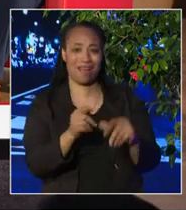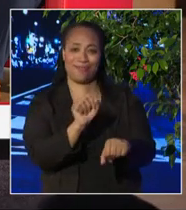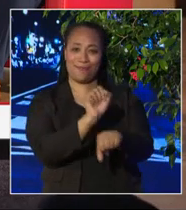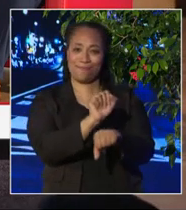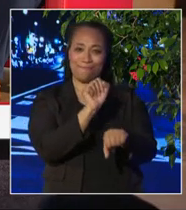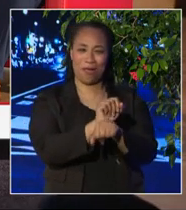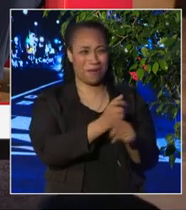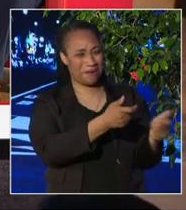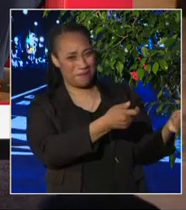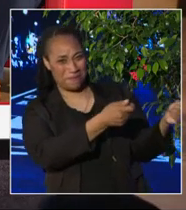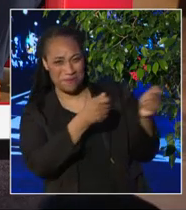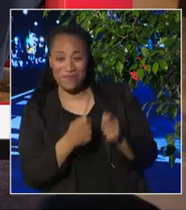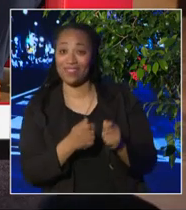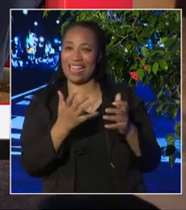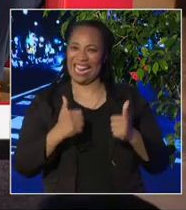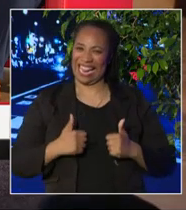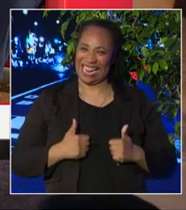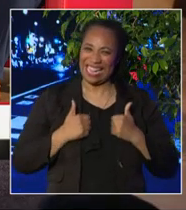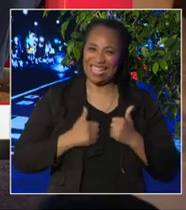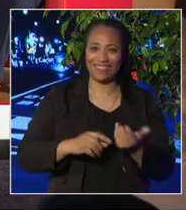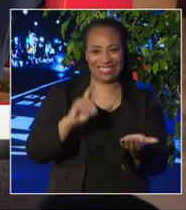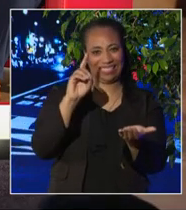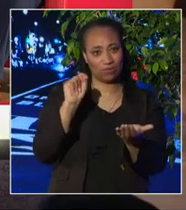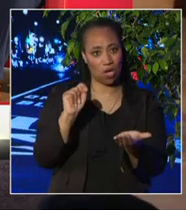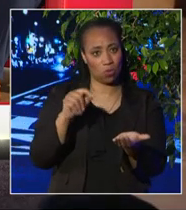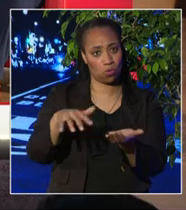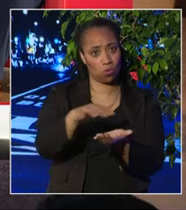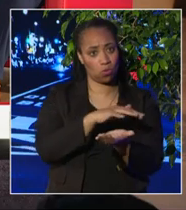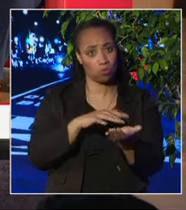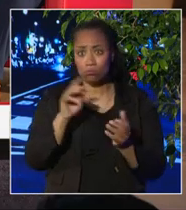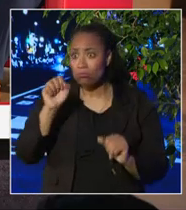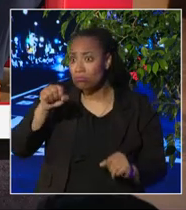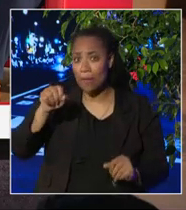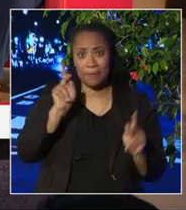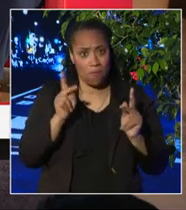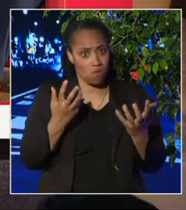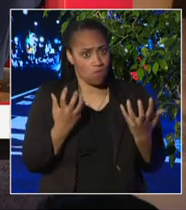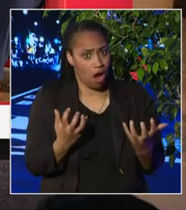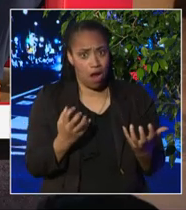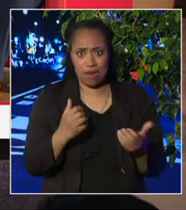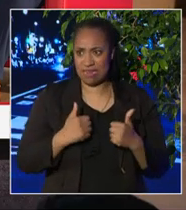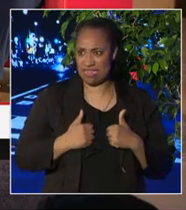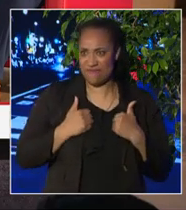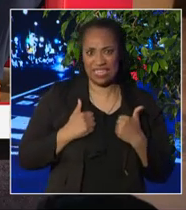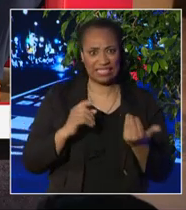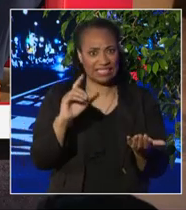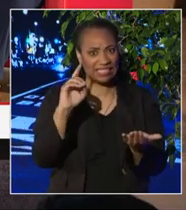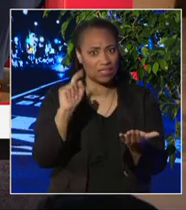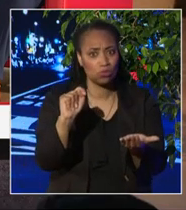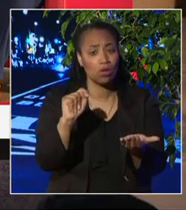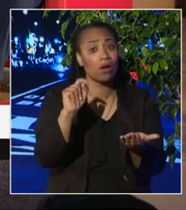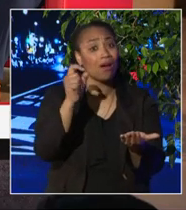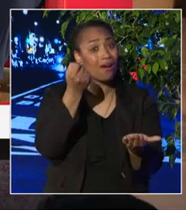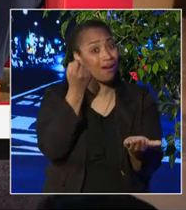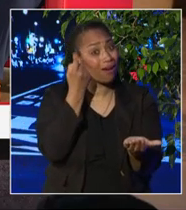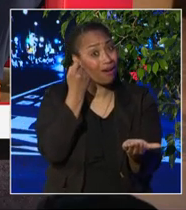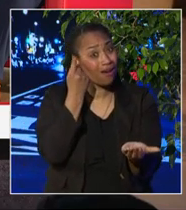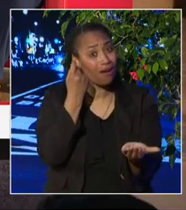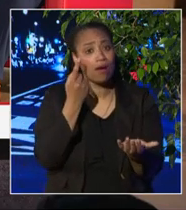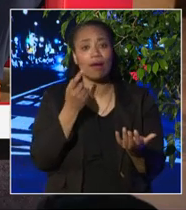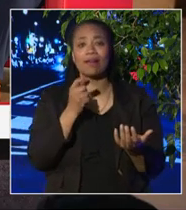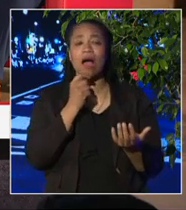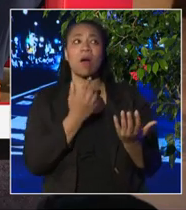to live downtown. And so, but we can't just wish that into being. There's a lot of